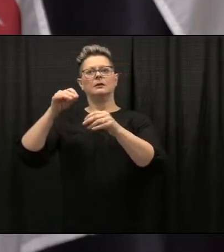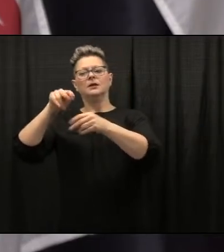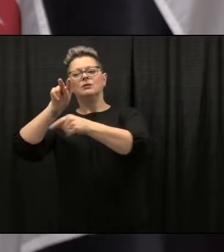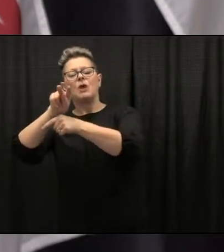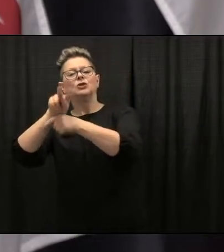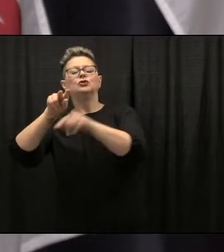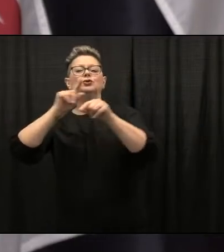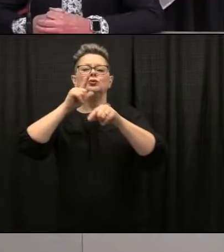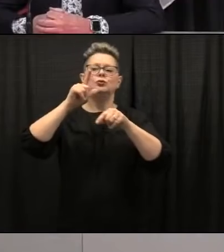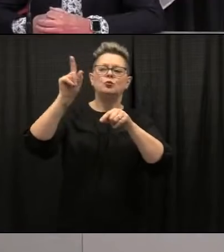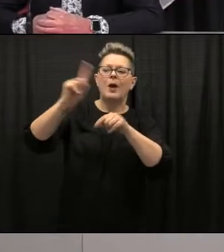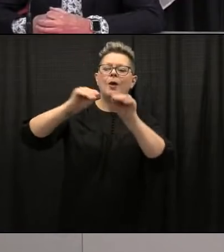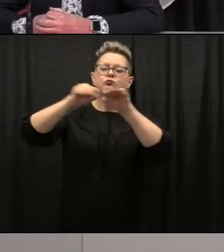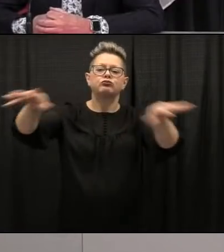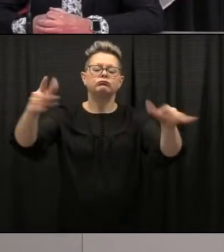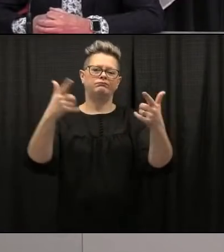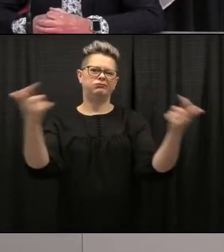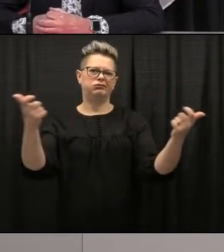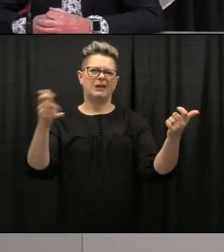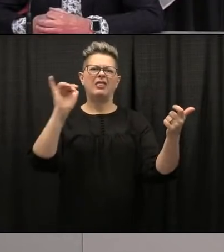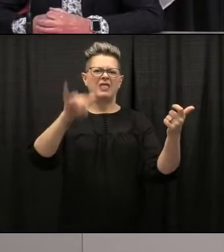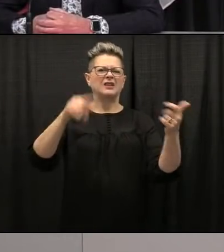thing.